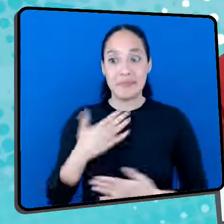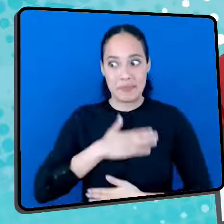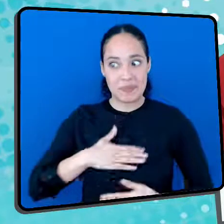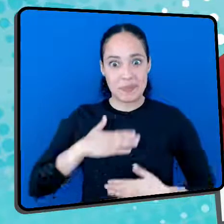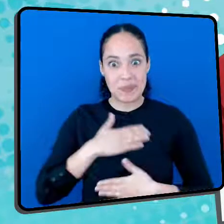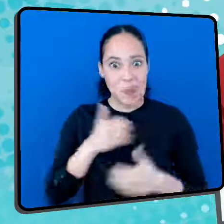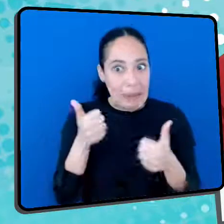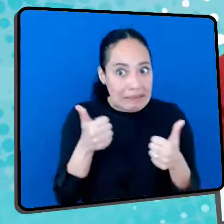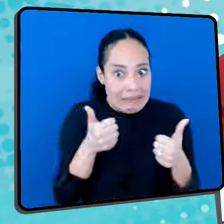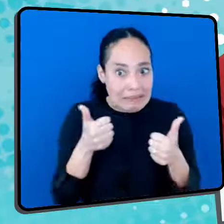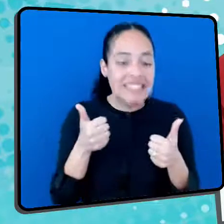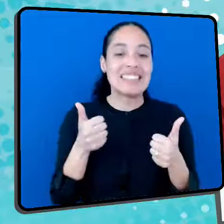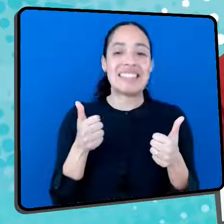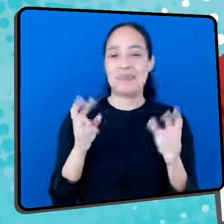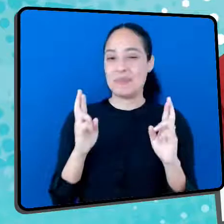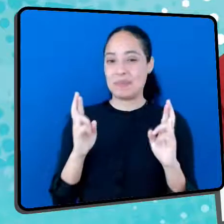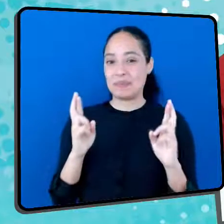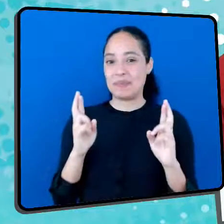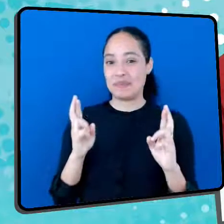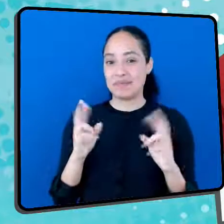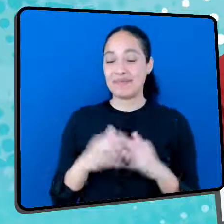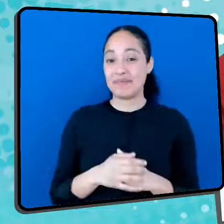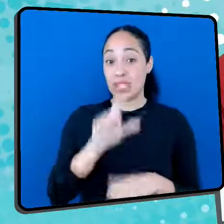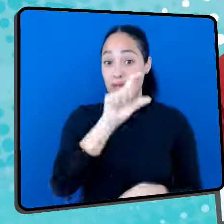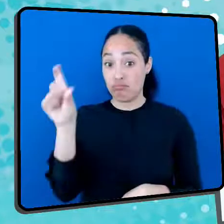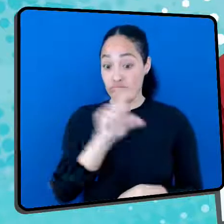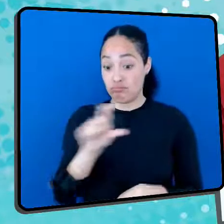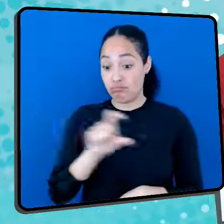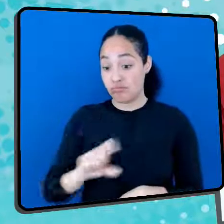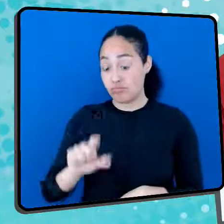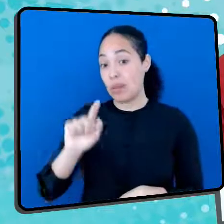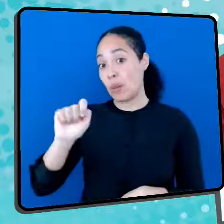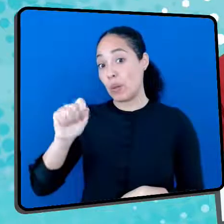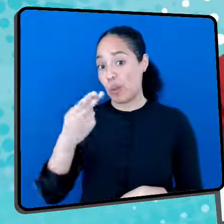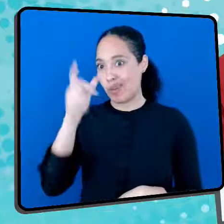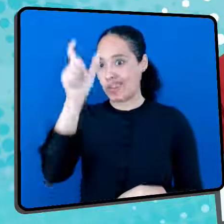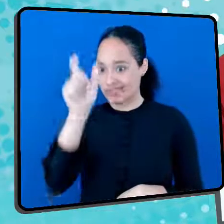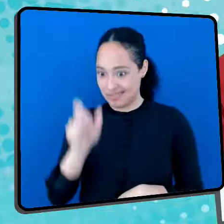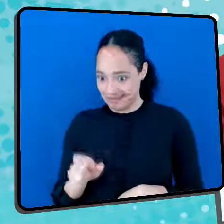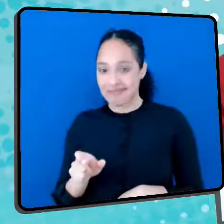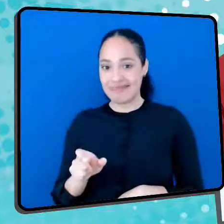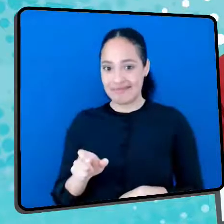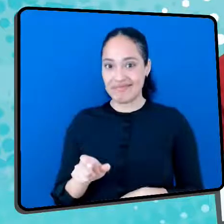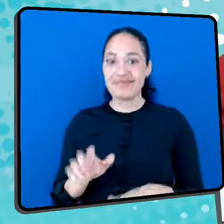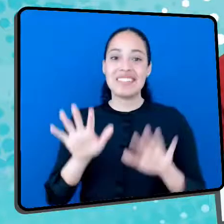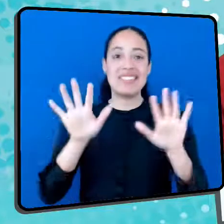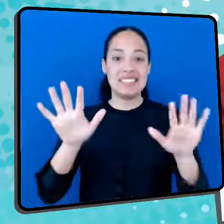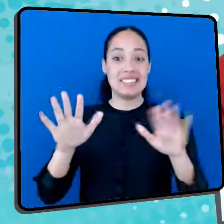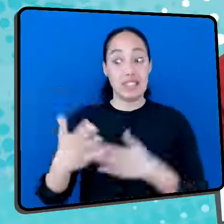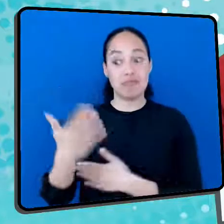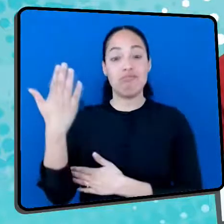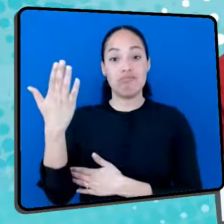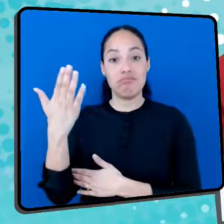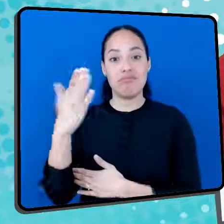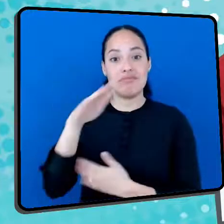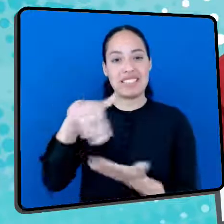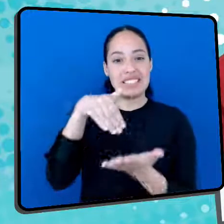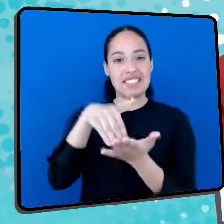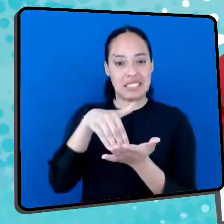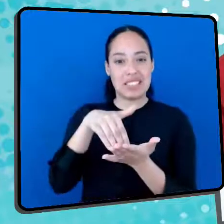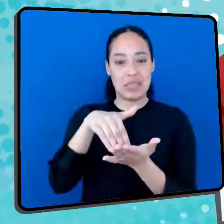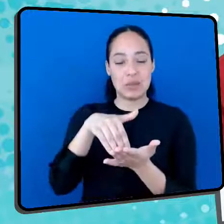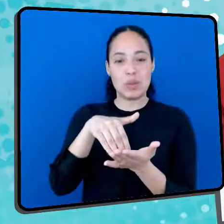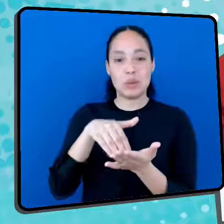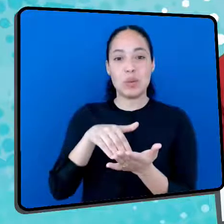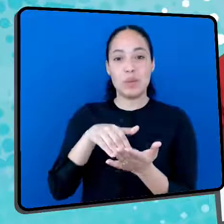every Thursday at 10 a.m. Central European Time, and in various other parts of the world as well. Do come and join us